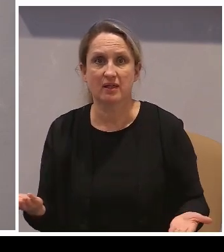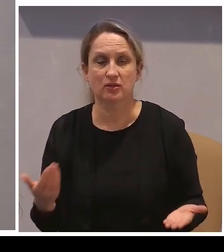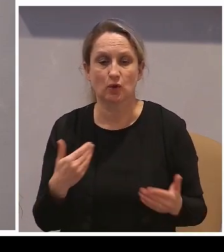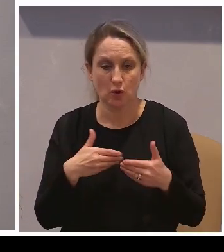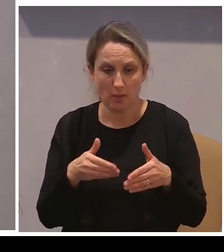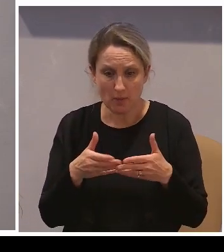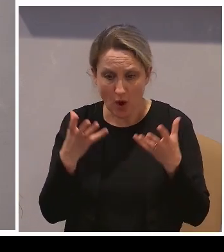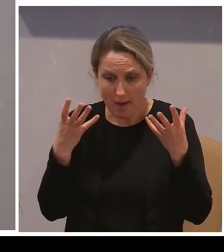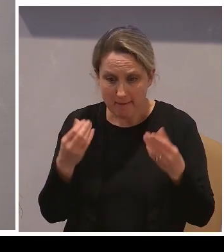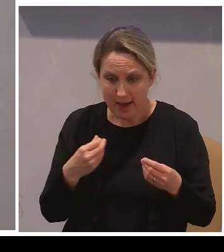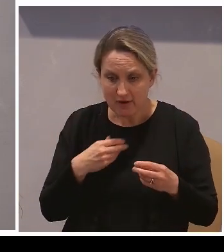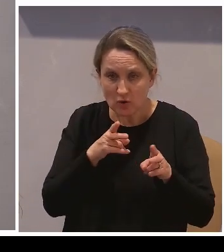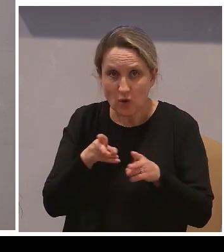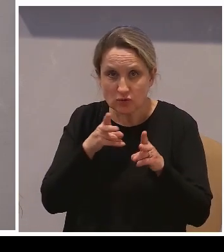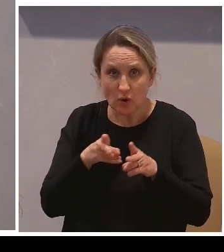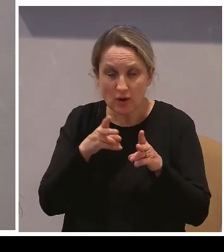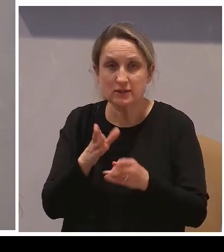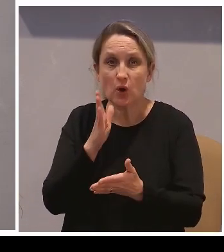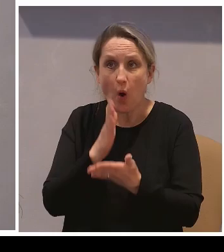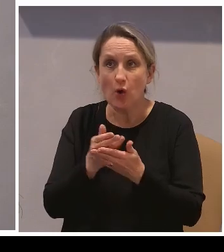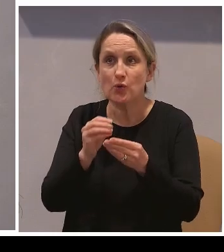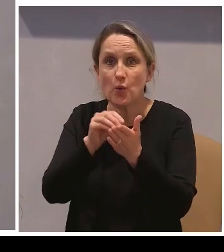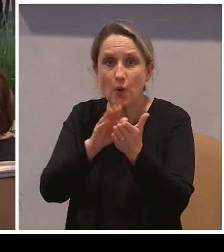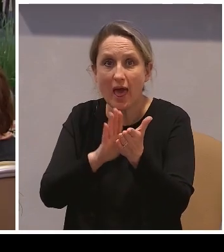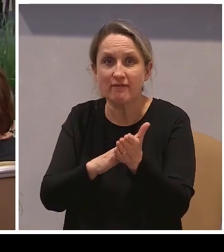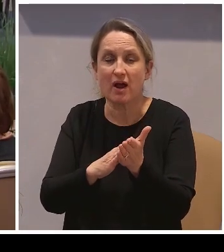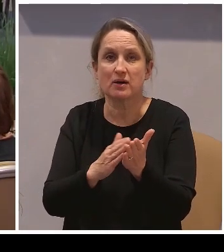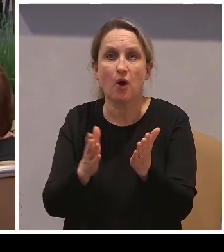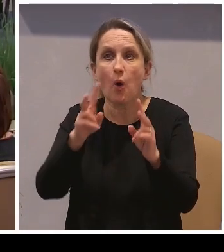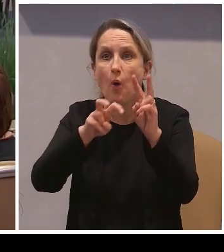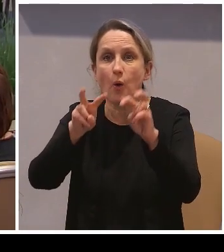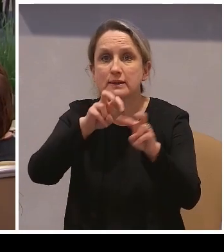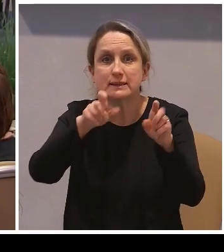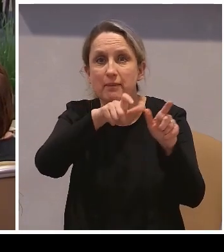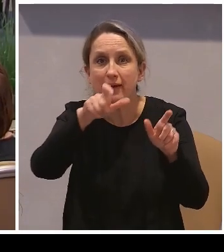as recruiting, but they were not accepted.